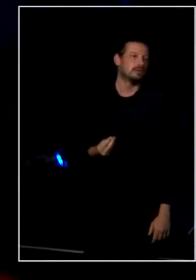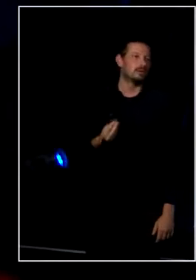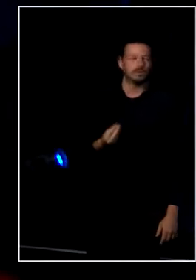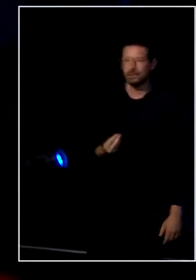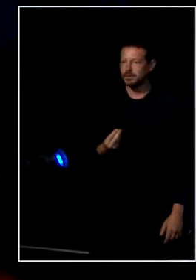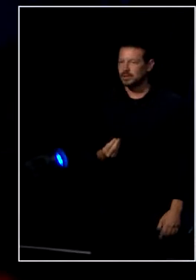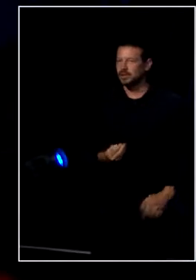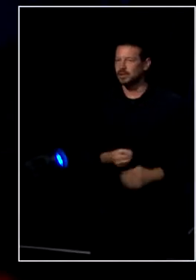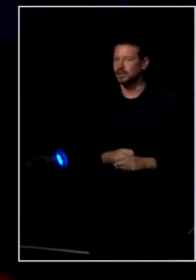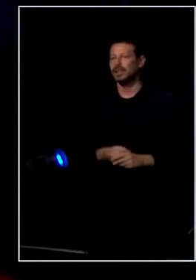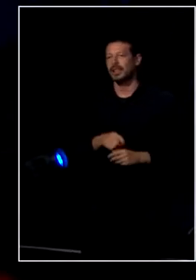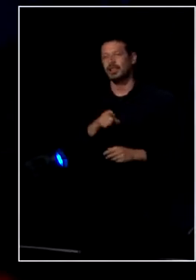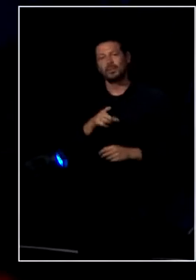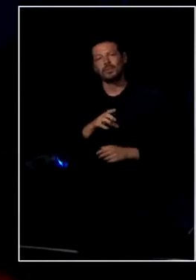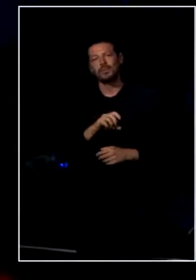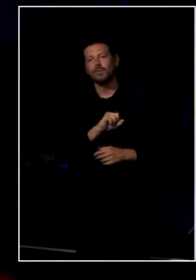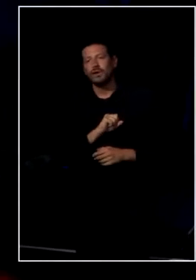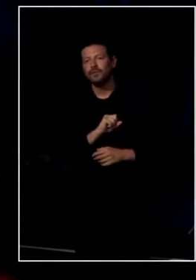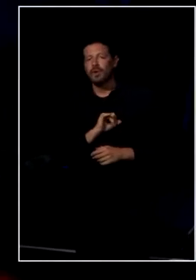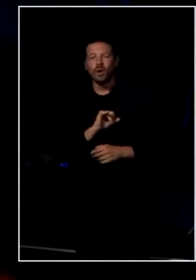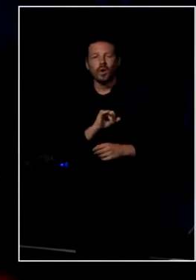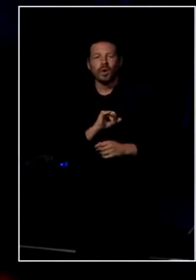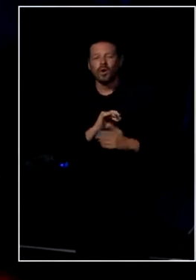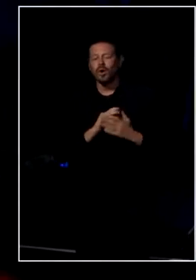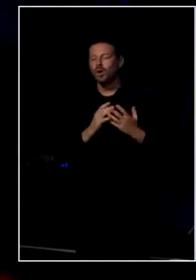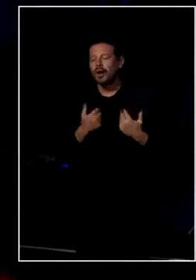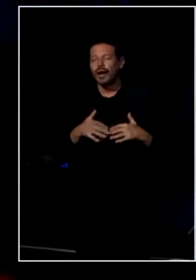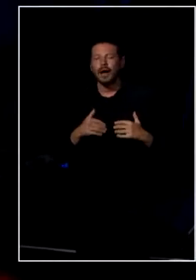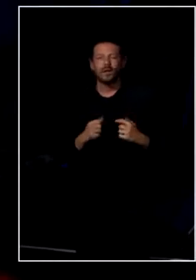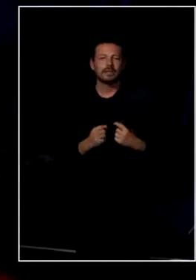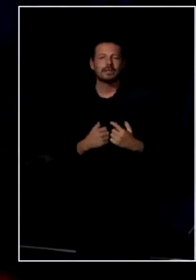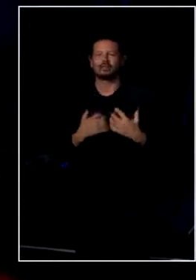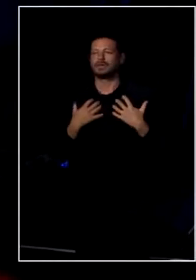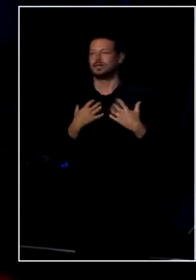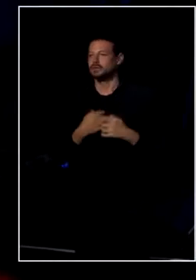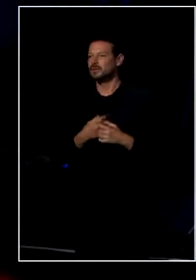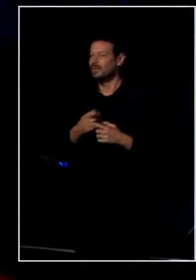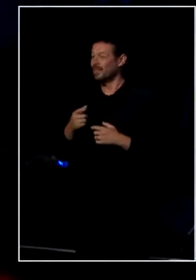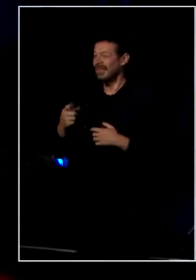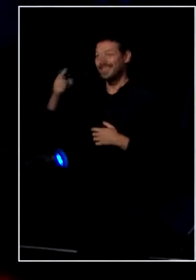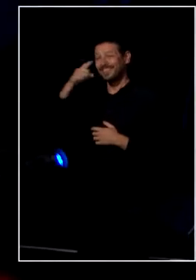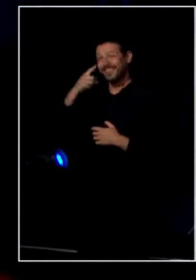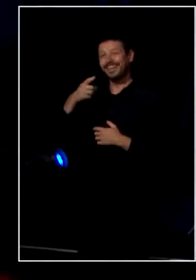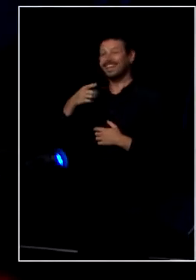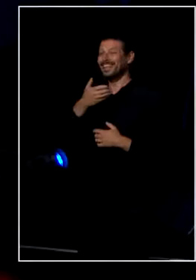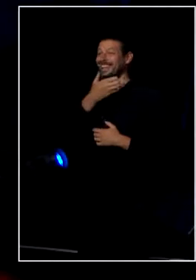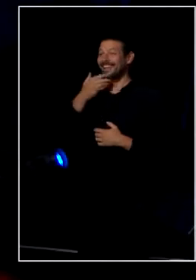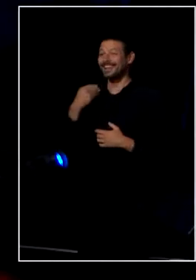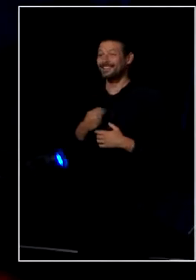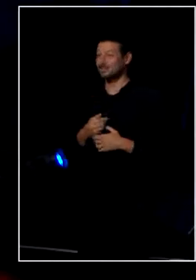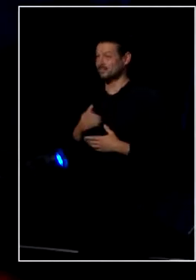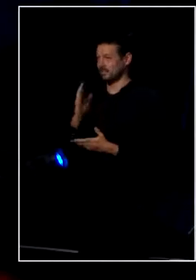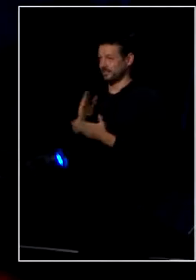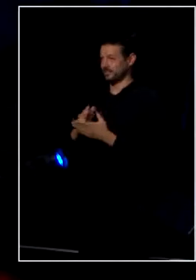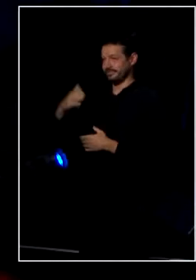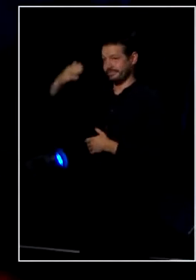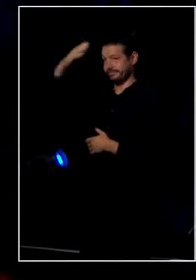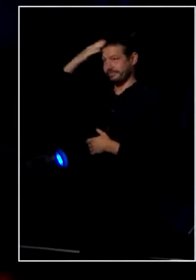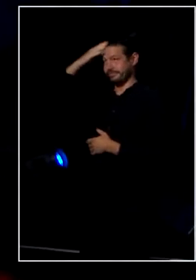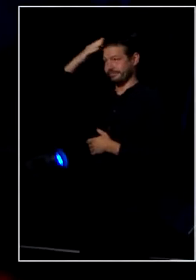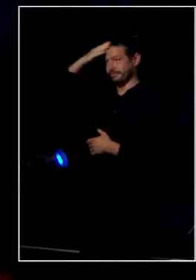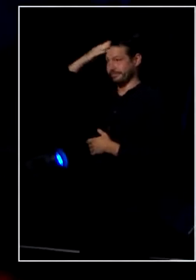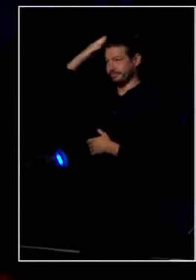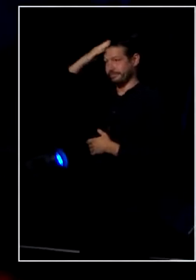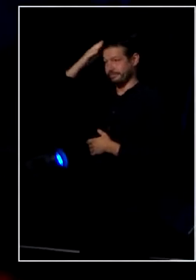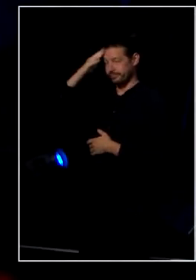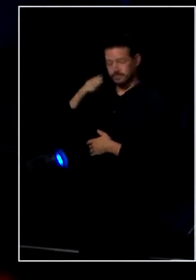say things like you're brave or you're an inspiration. They think they're being nice, but they're being condescending, and I freaking